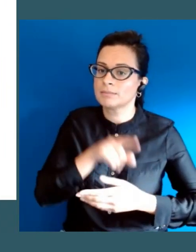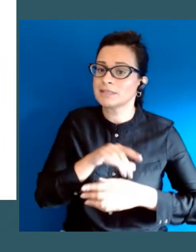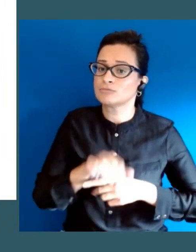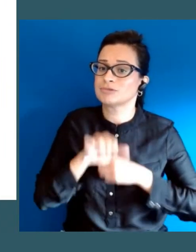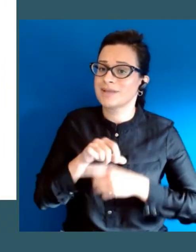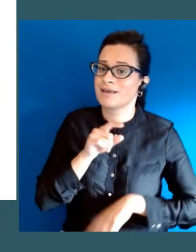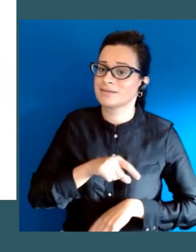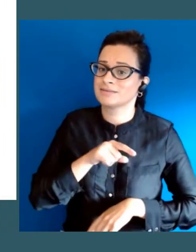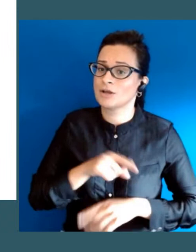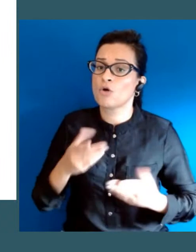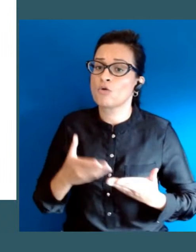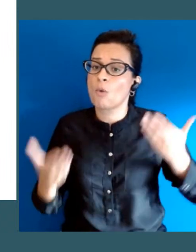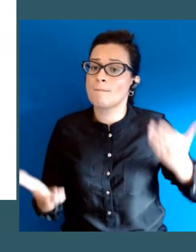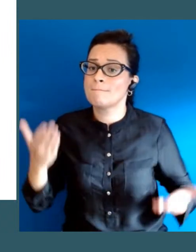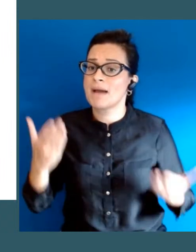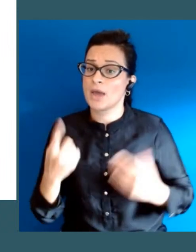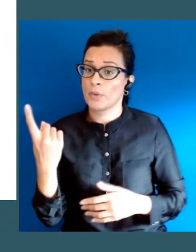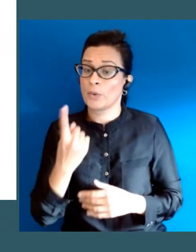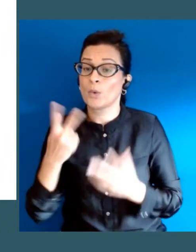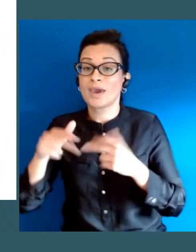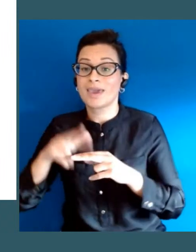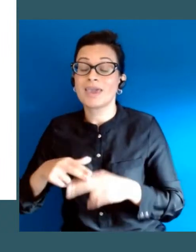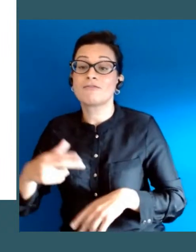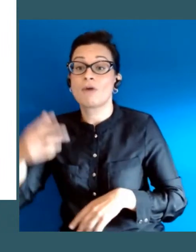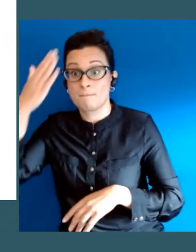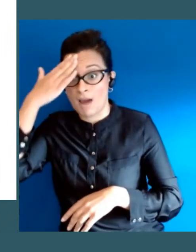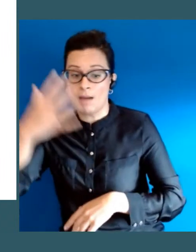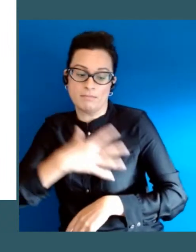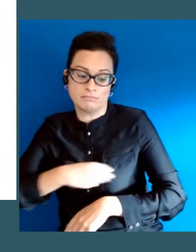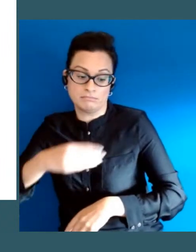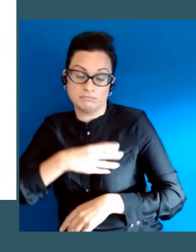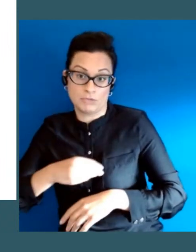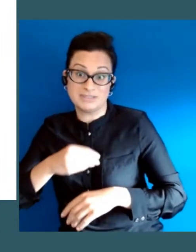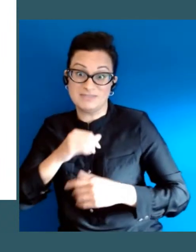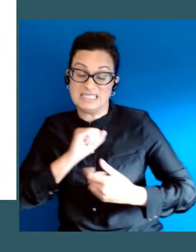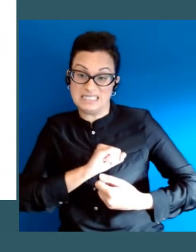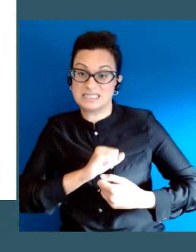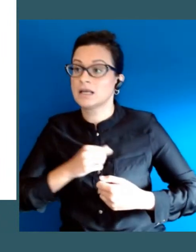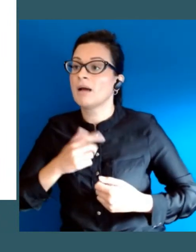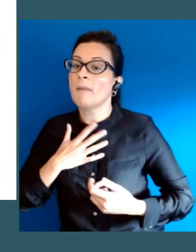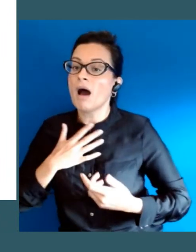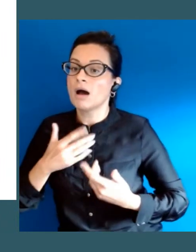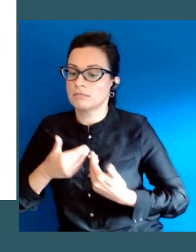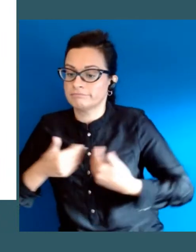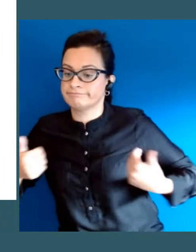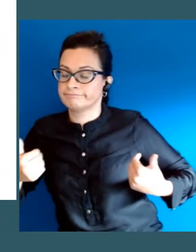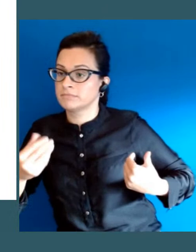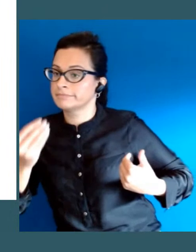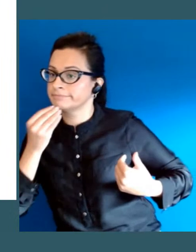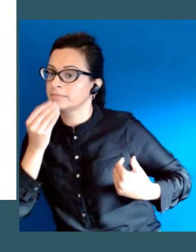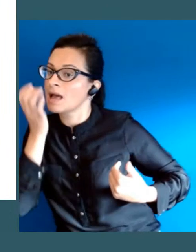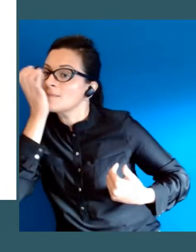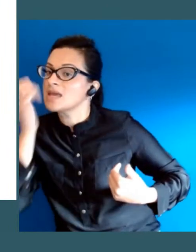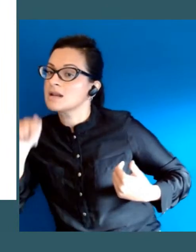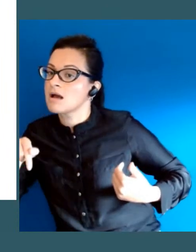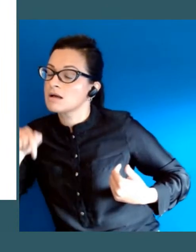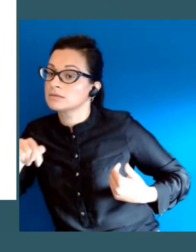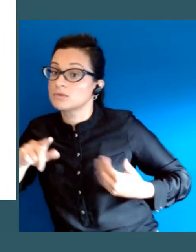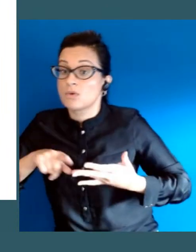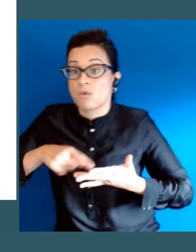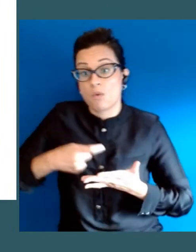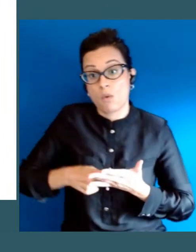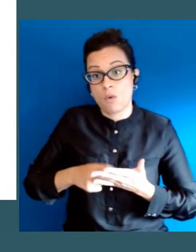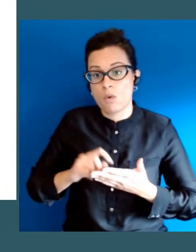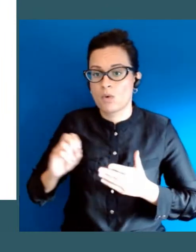to if the breastfeeding mother was consuming peanut alone, or if the child was introduced to peanut